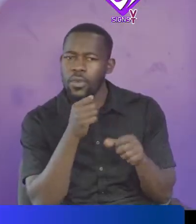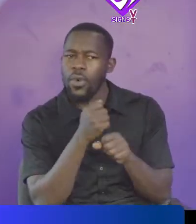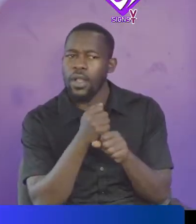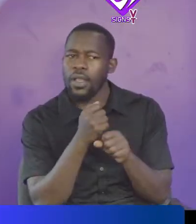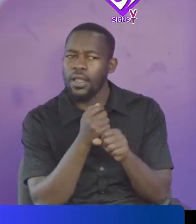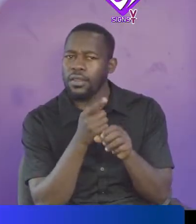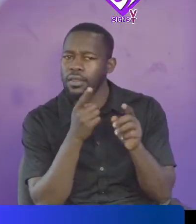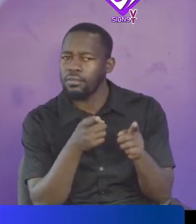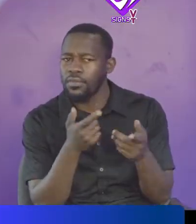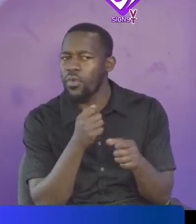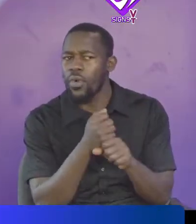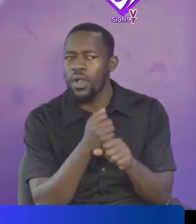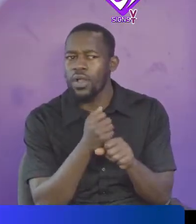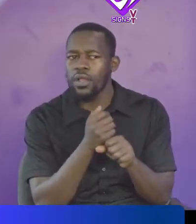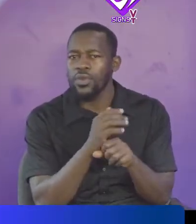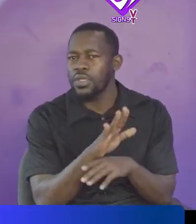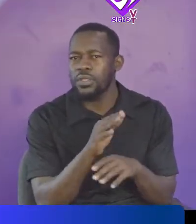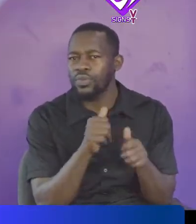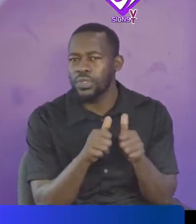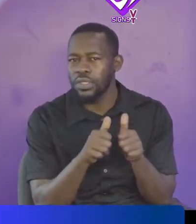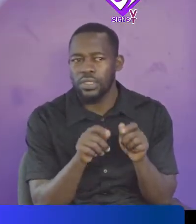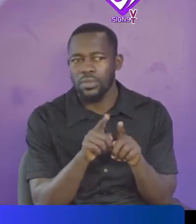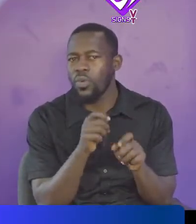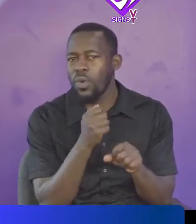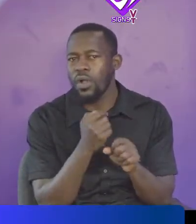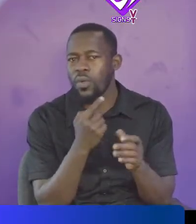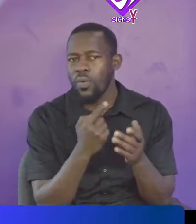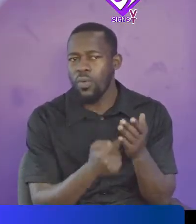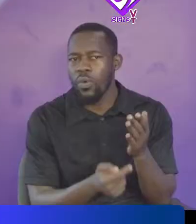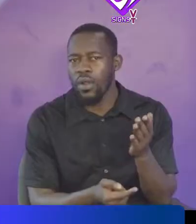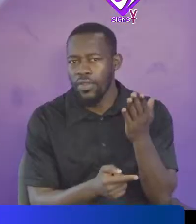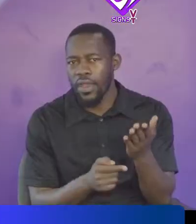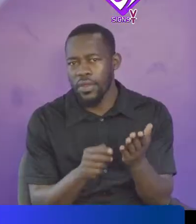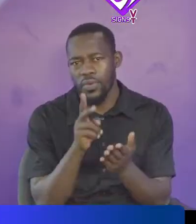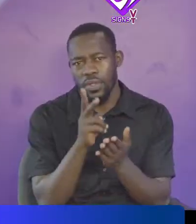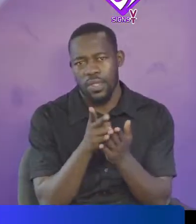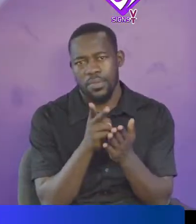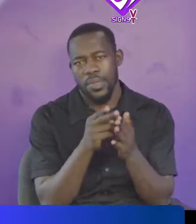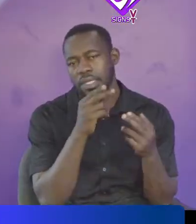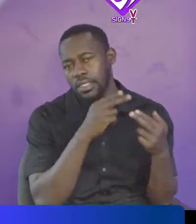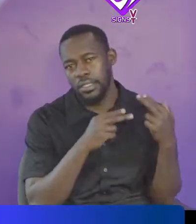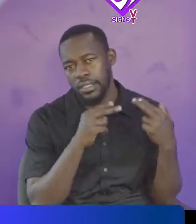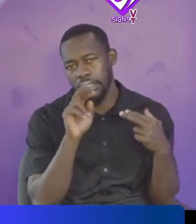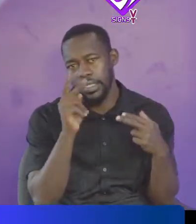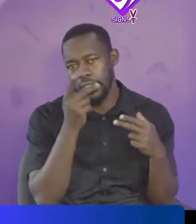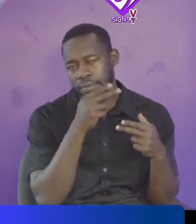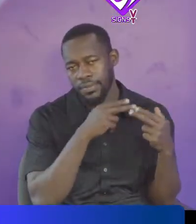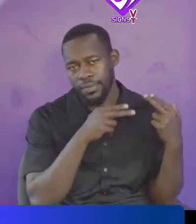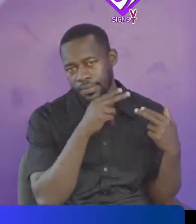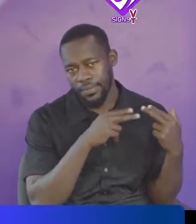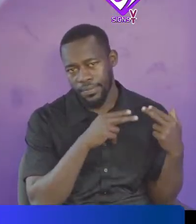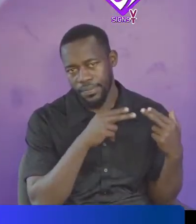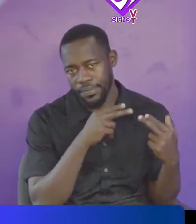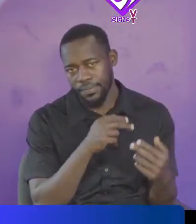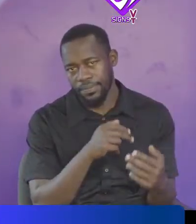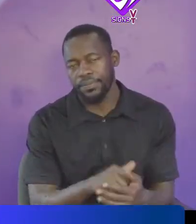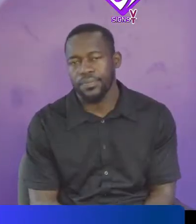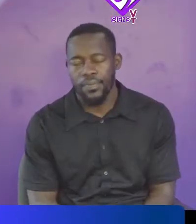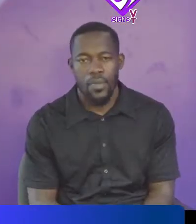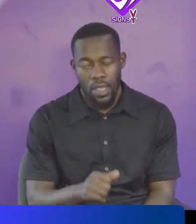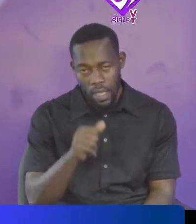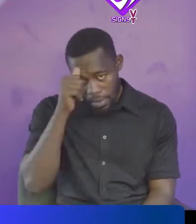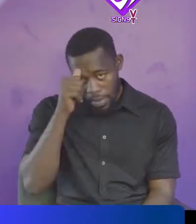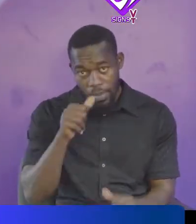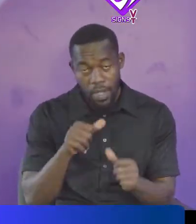the kind of work that they do to preserve our heritage and our history. Remember, those who do